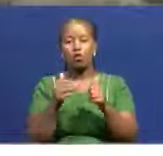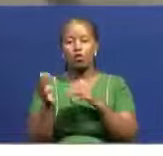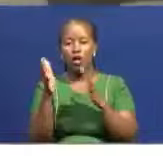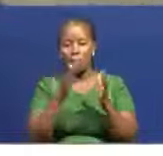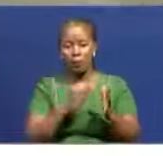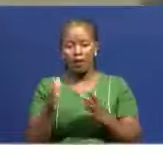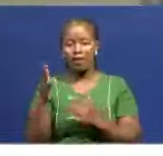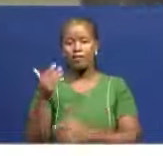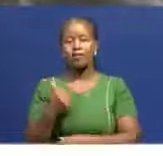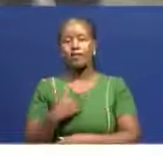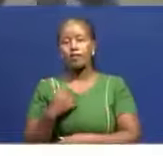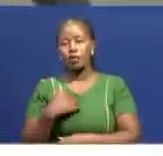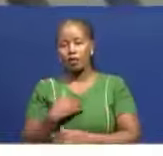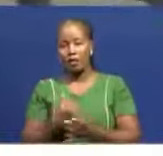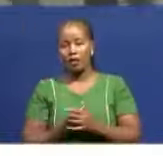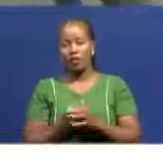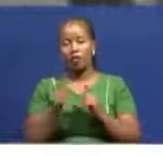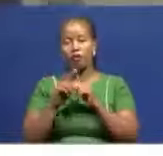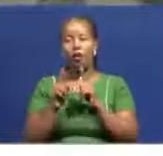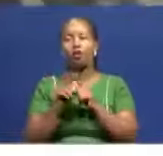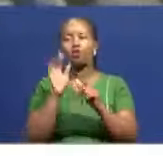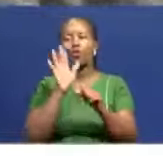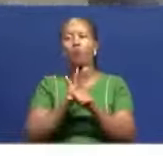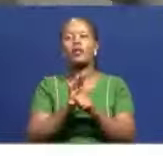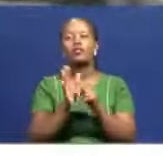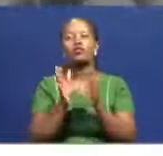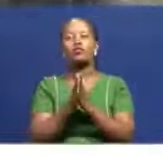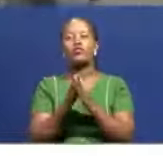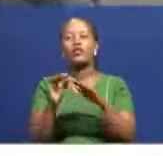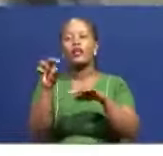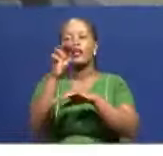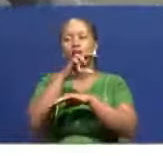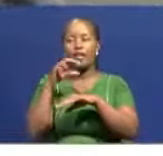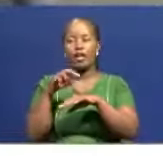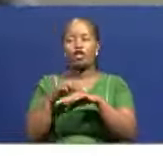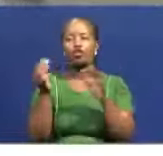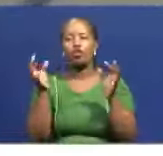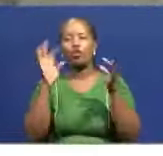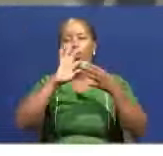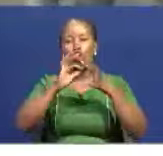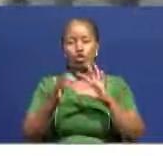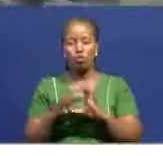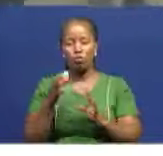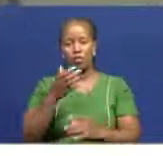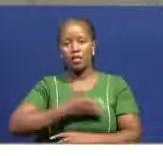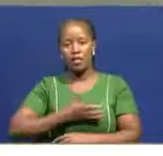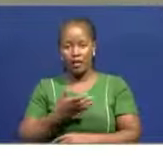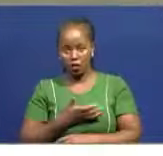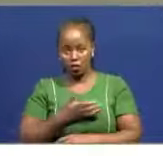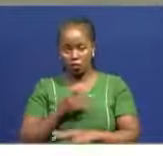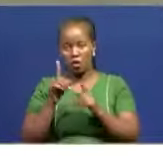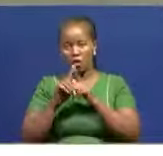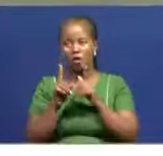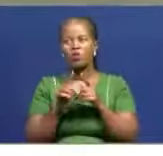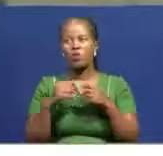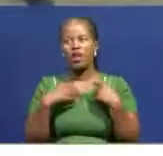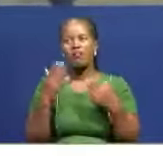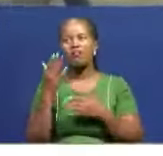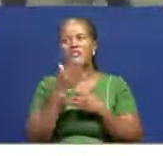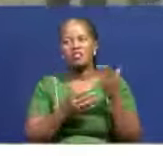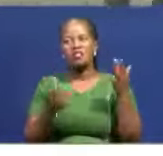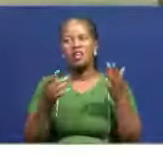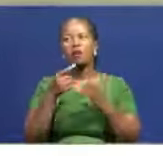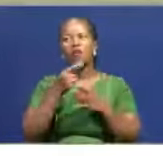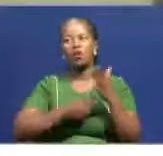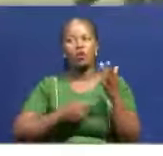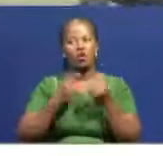building for the Olympics, means you come under the umbrella of the National Olympic Council, which then helps because there are certain costs that can be supported with